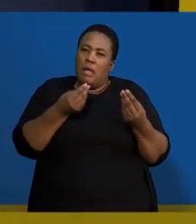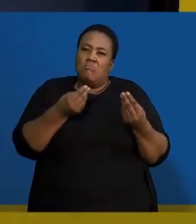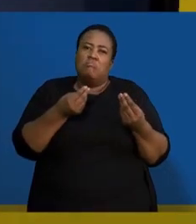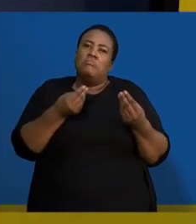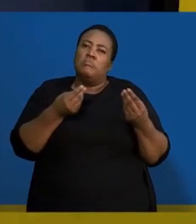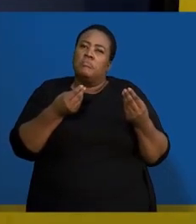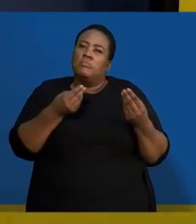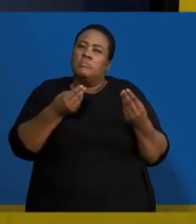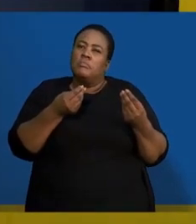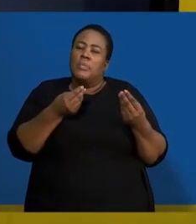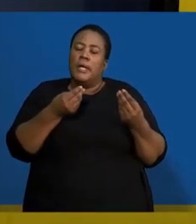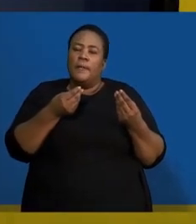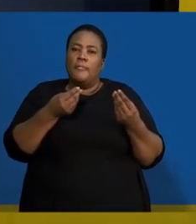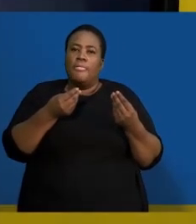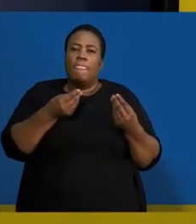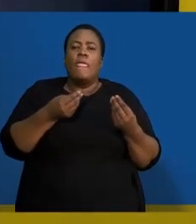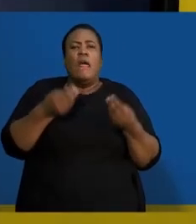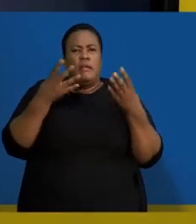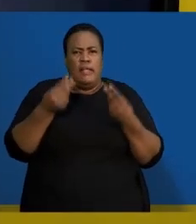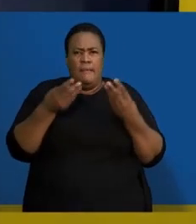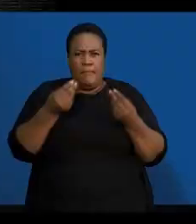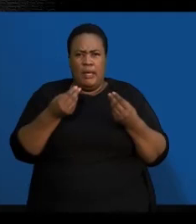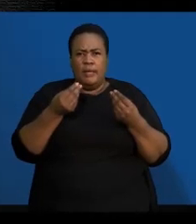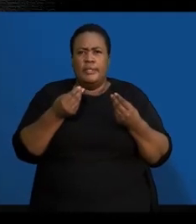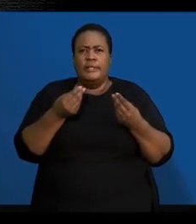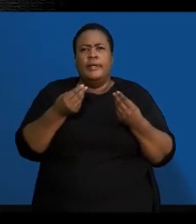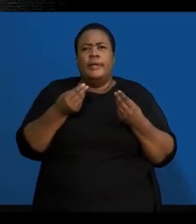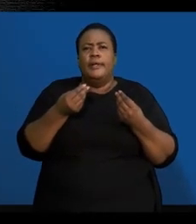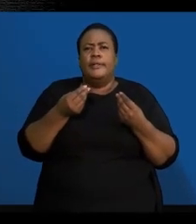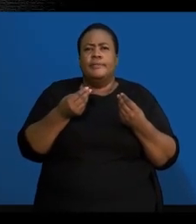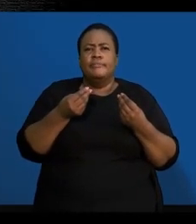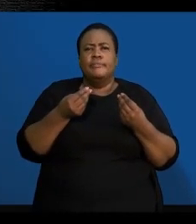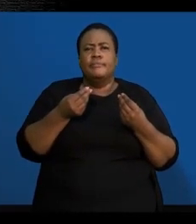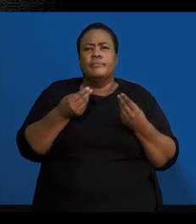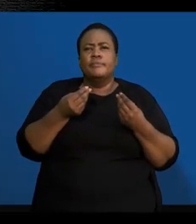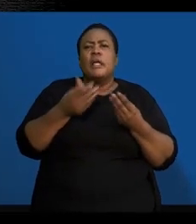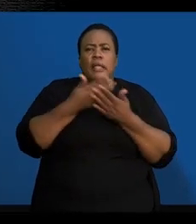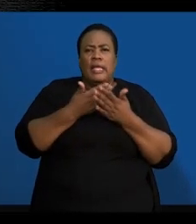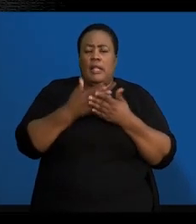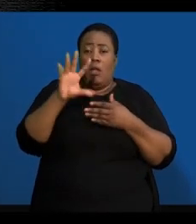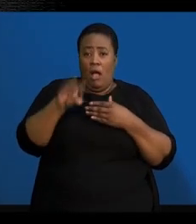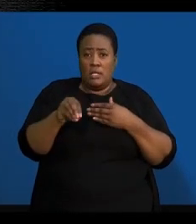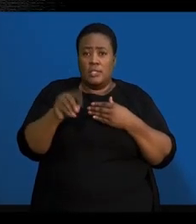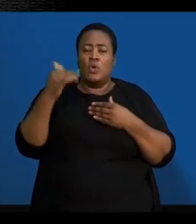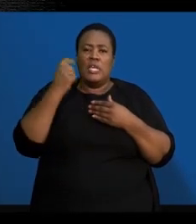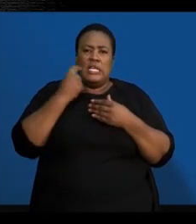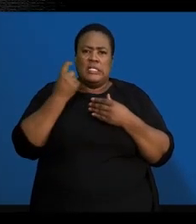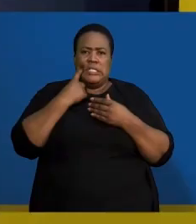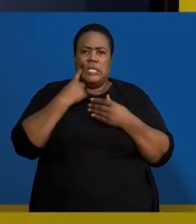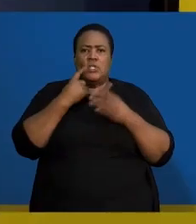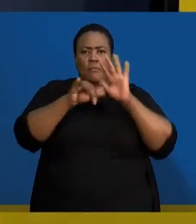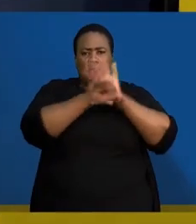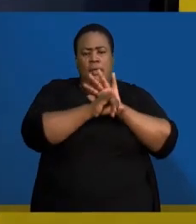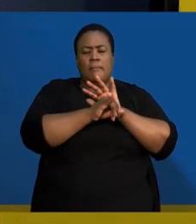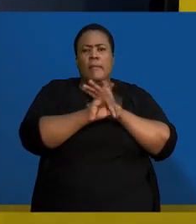very easy to spot when you go back to the source. And then the Bay of Pigs, that is also very important